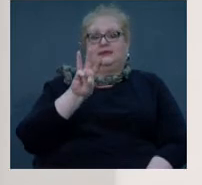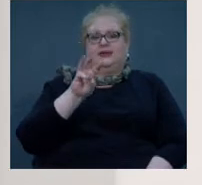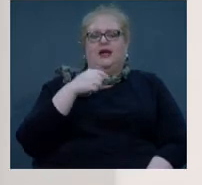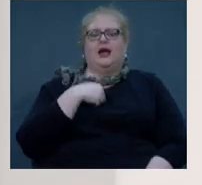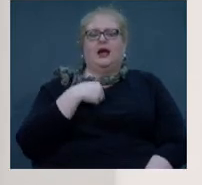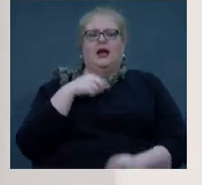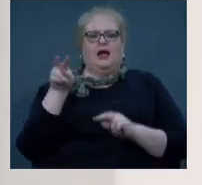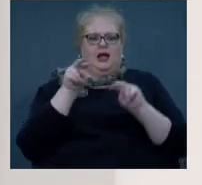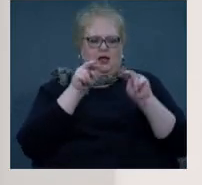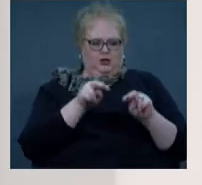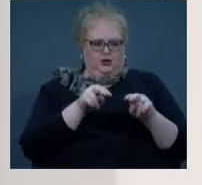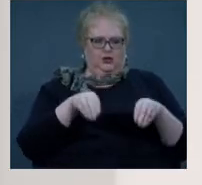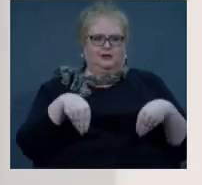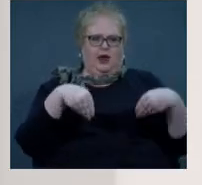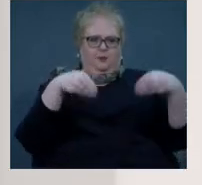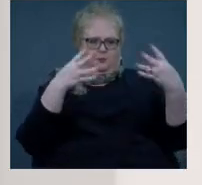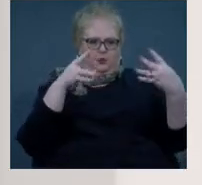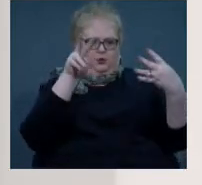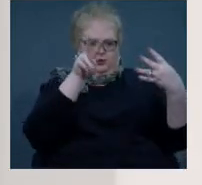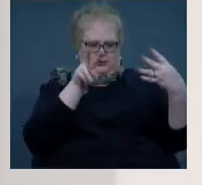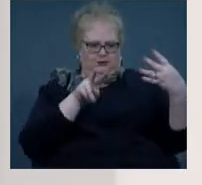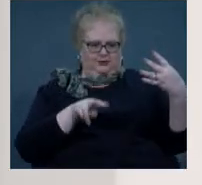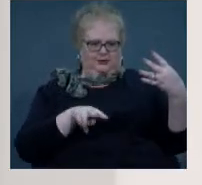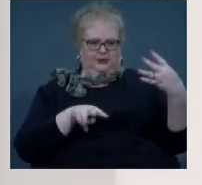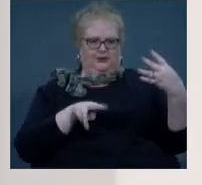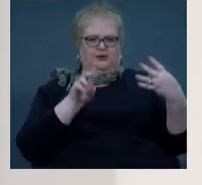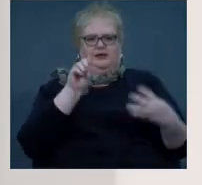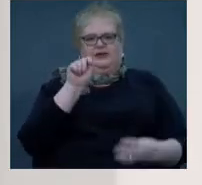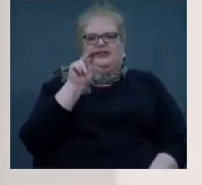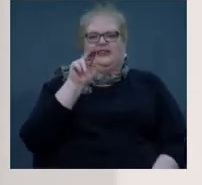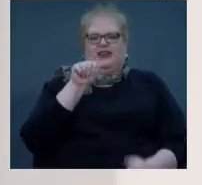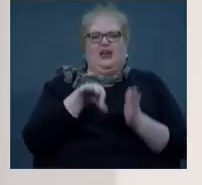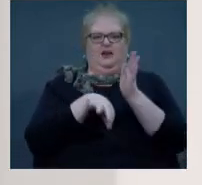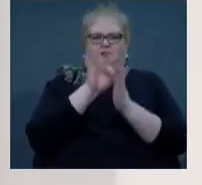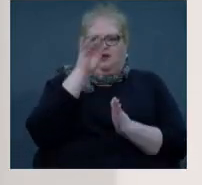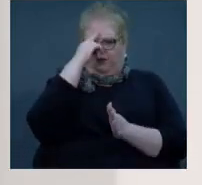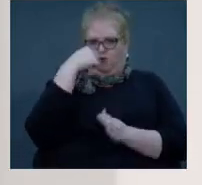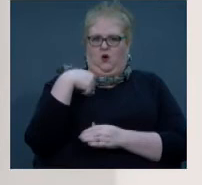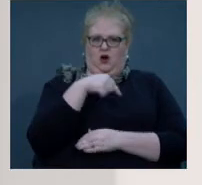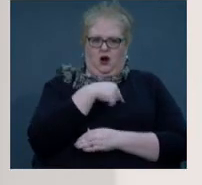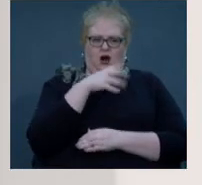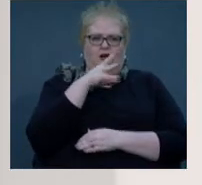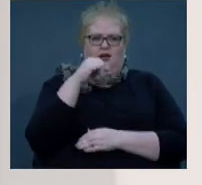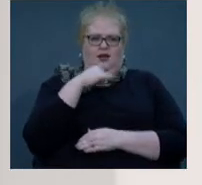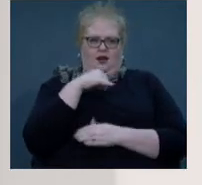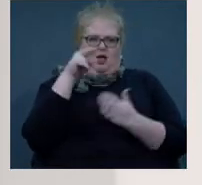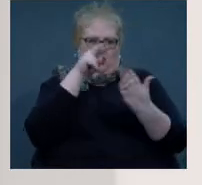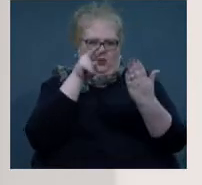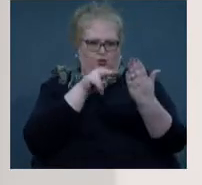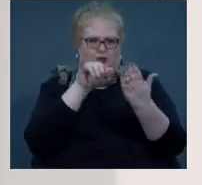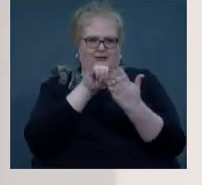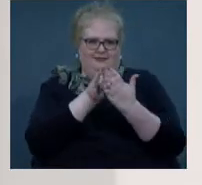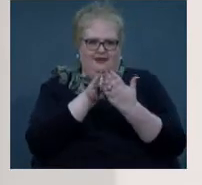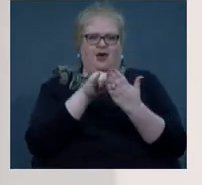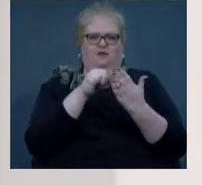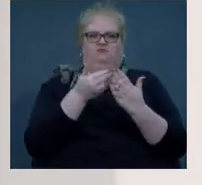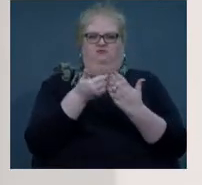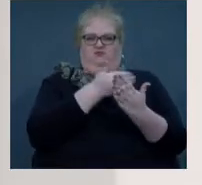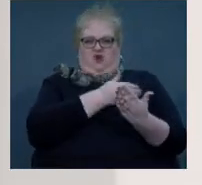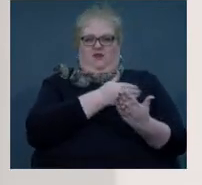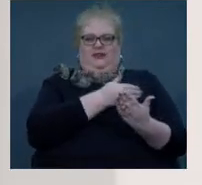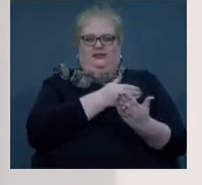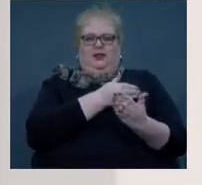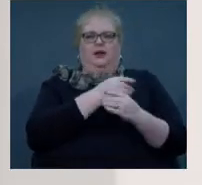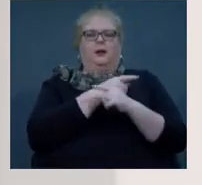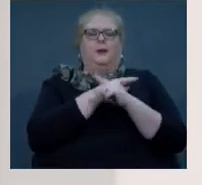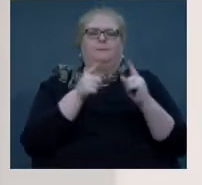pulled and looked at today. Dana found the ordinance for us and looked at, and I looked at it previously, but it was, at one time,